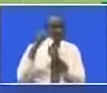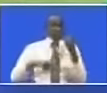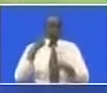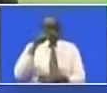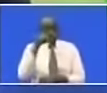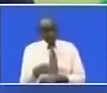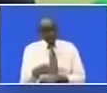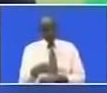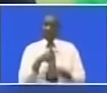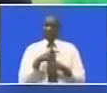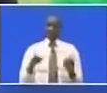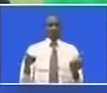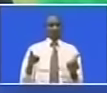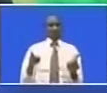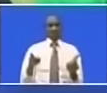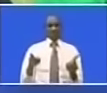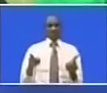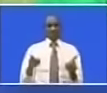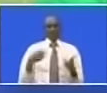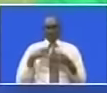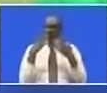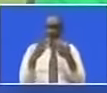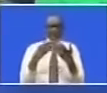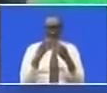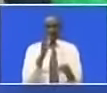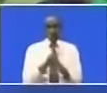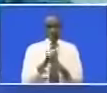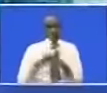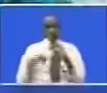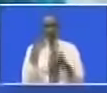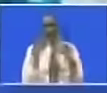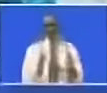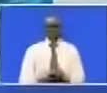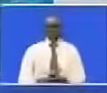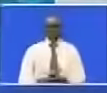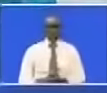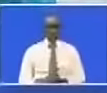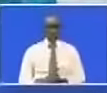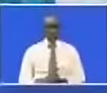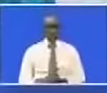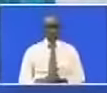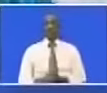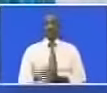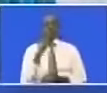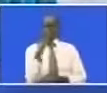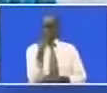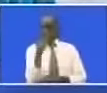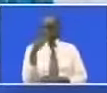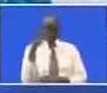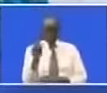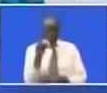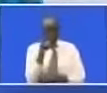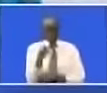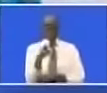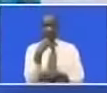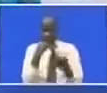nitawini hii marathon lakini nimeshukuru sana kwa sababu nimewin. In the 21-kilometer category, Patrick